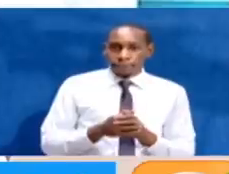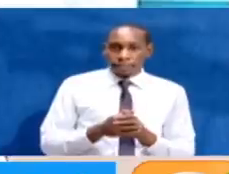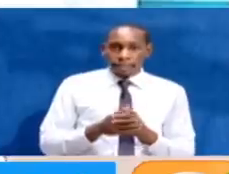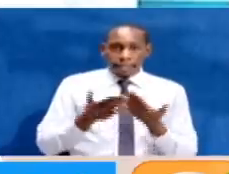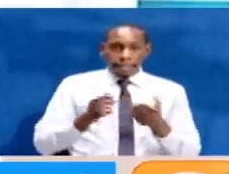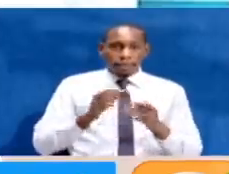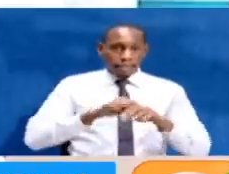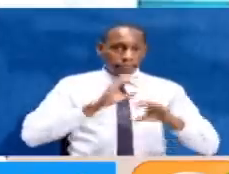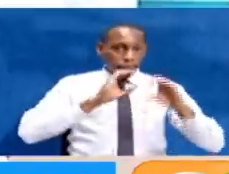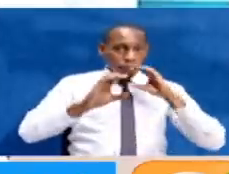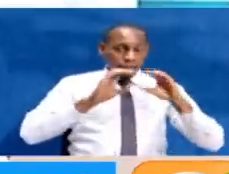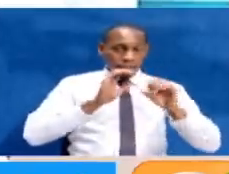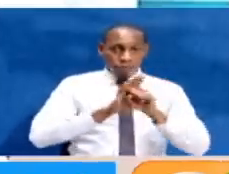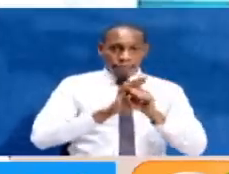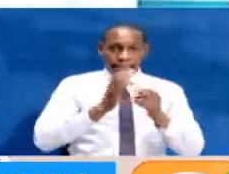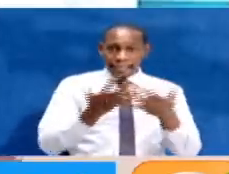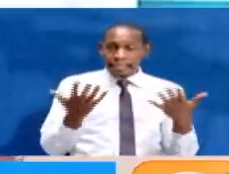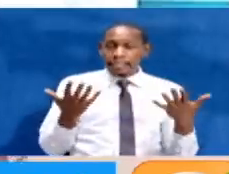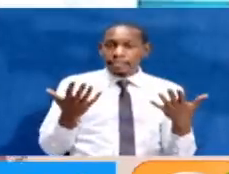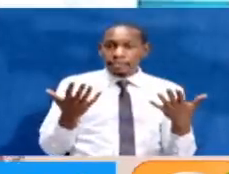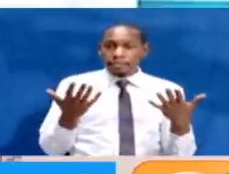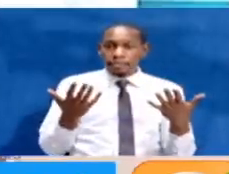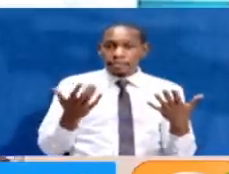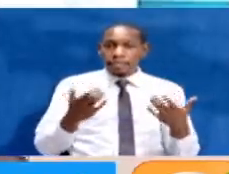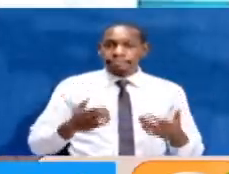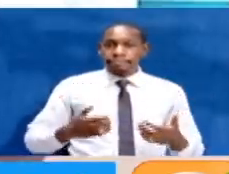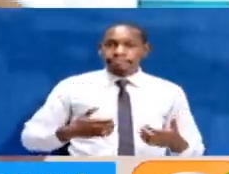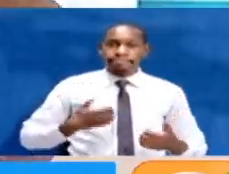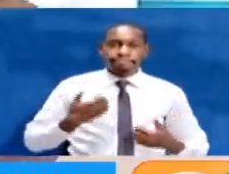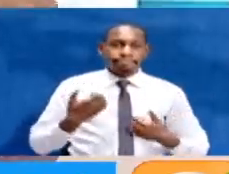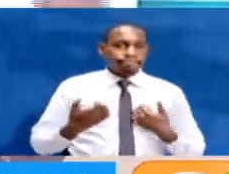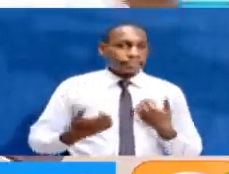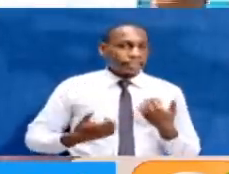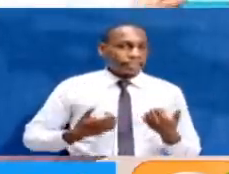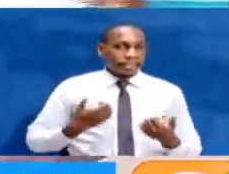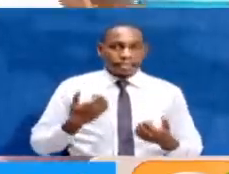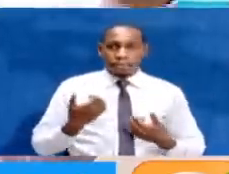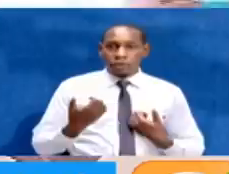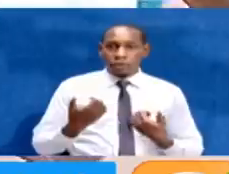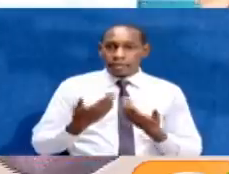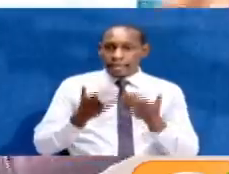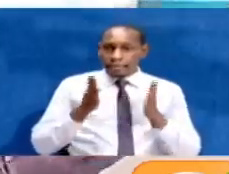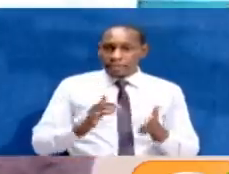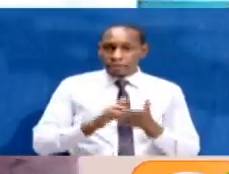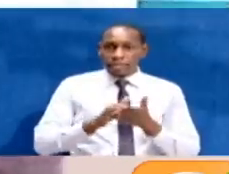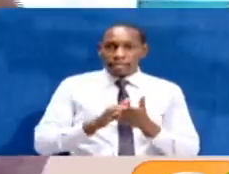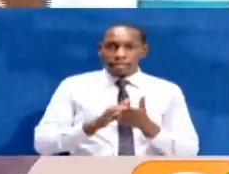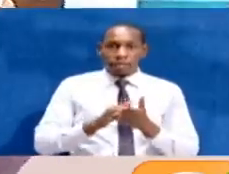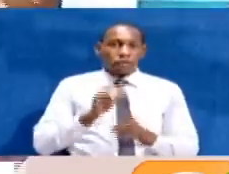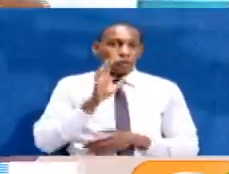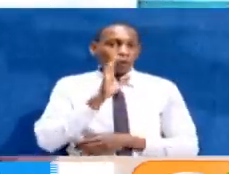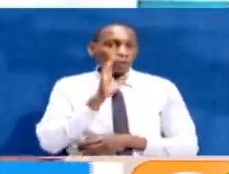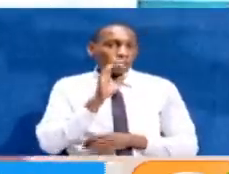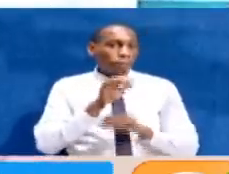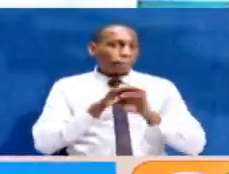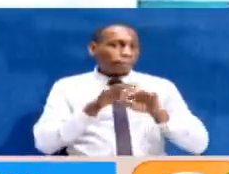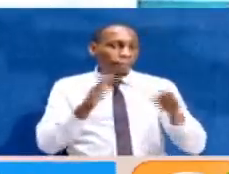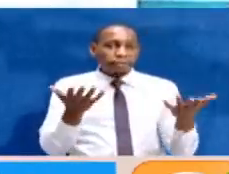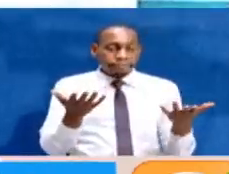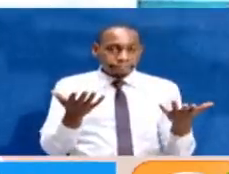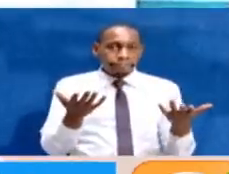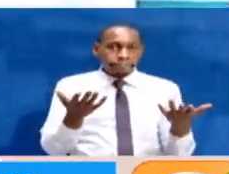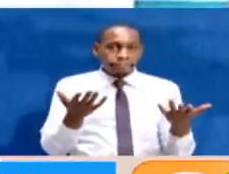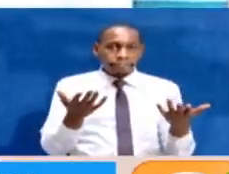you know, with communication, a lot of these things are very emotional. Mm-hmm. Whoever spreads myths and everything,